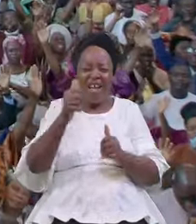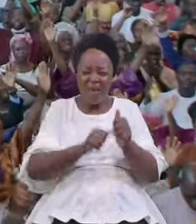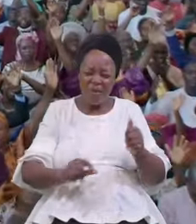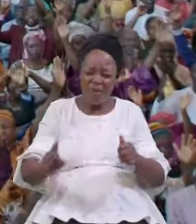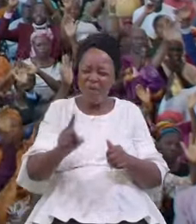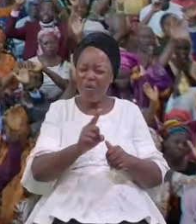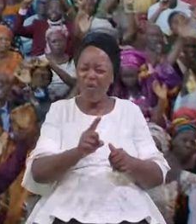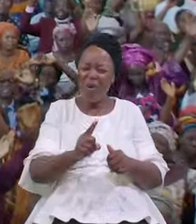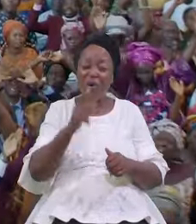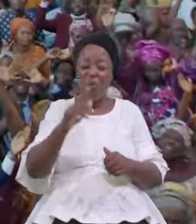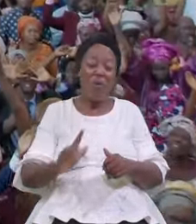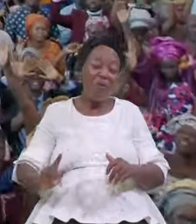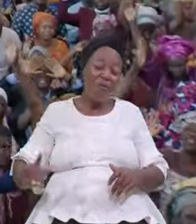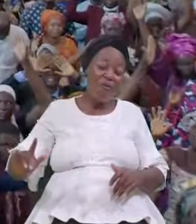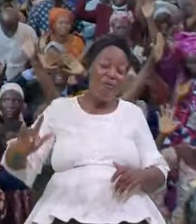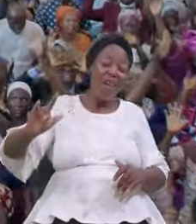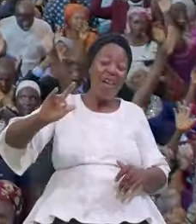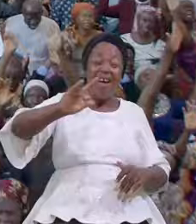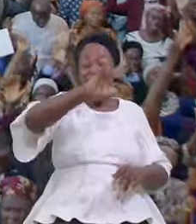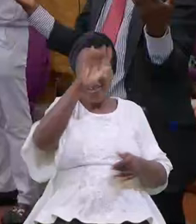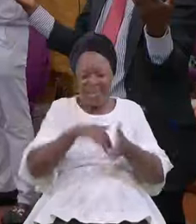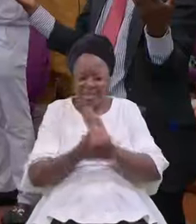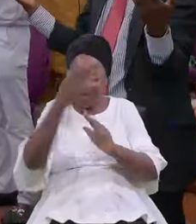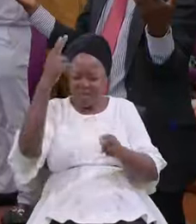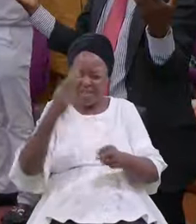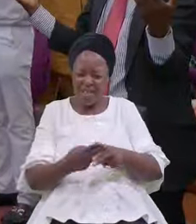Everyone, you'll fly in Jesus' name.